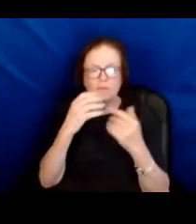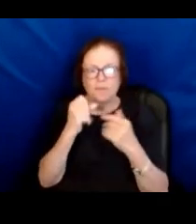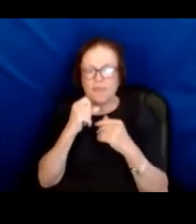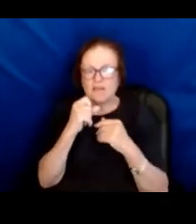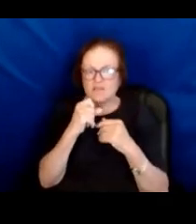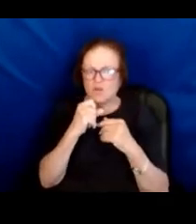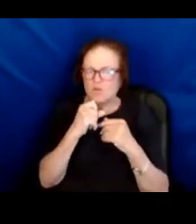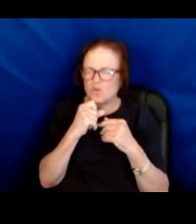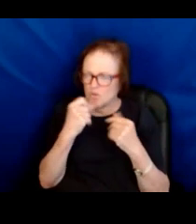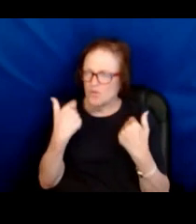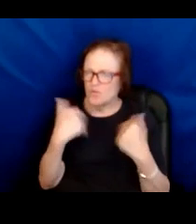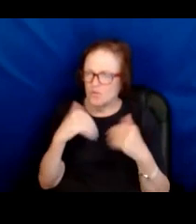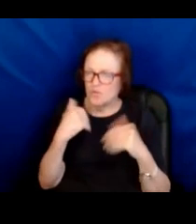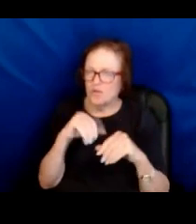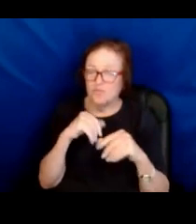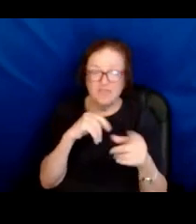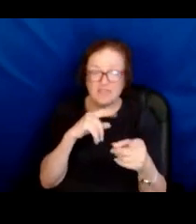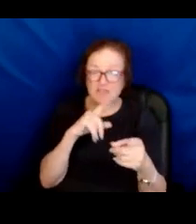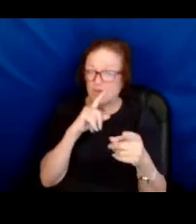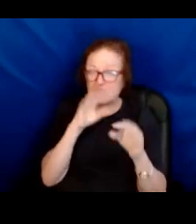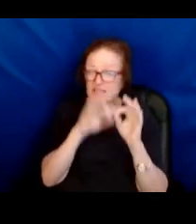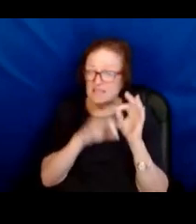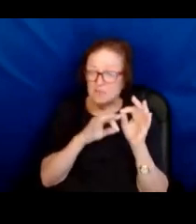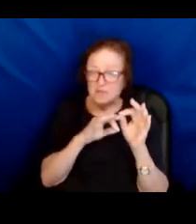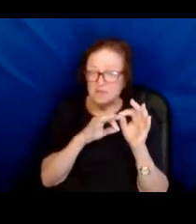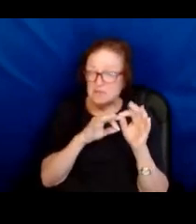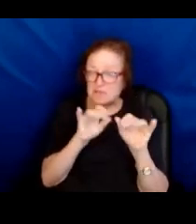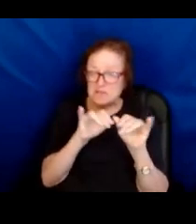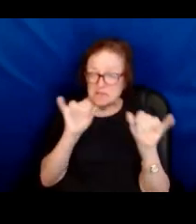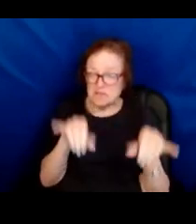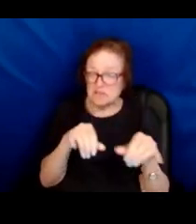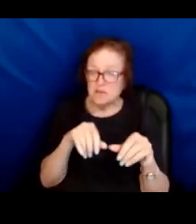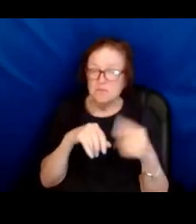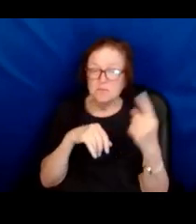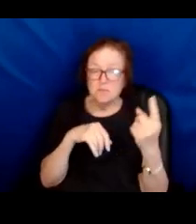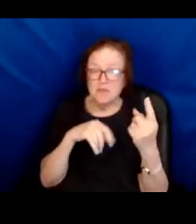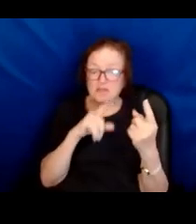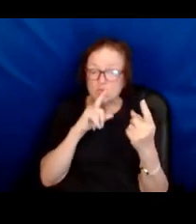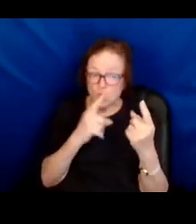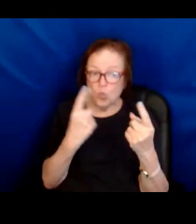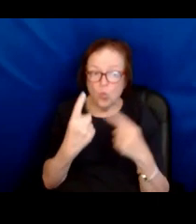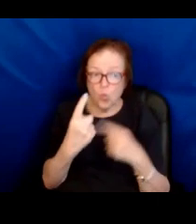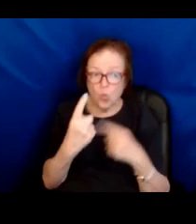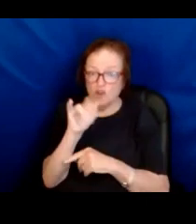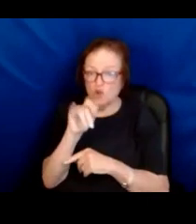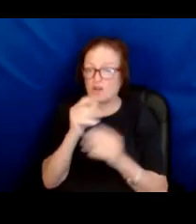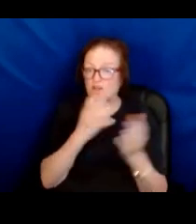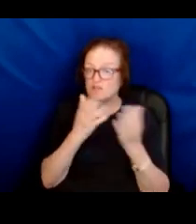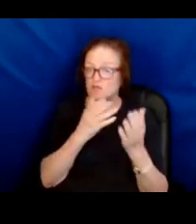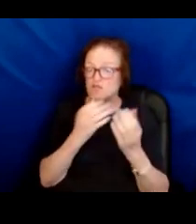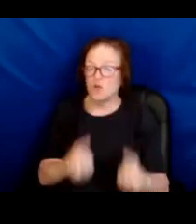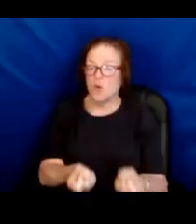we realized that this is actually a pretty straightforward system. It is one unit of service. So how many